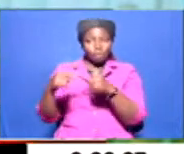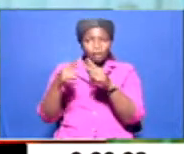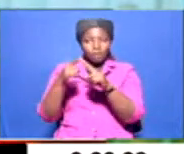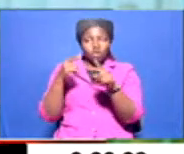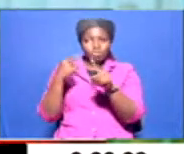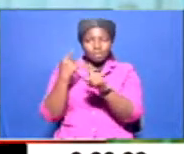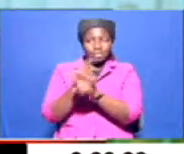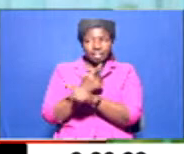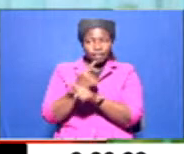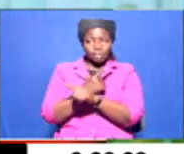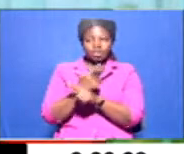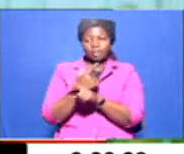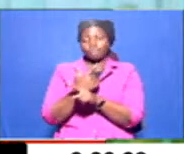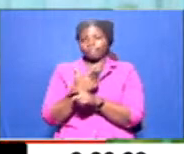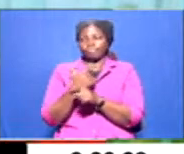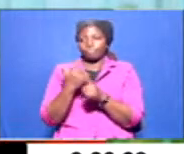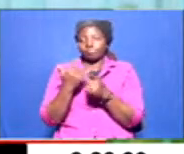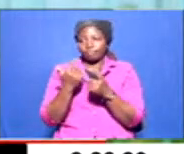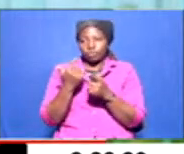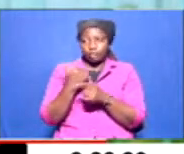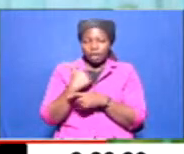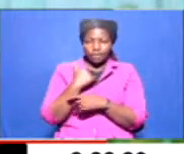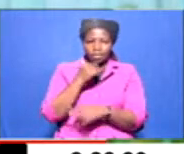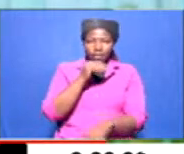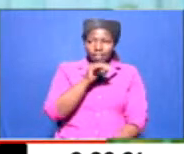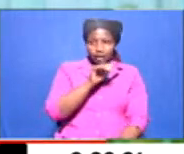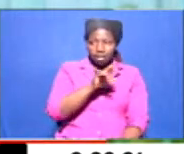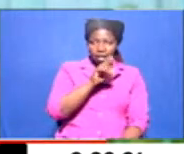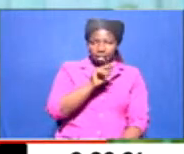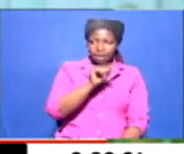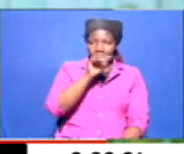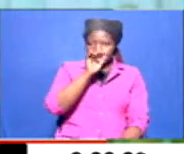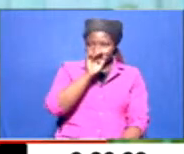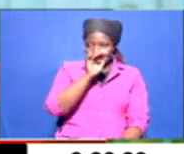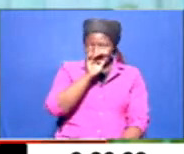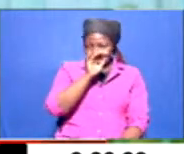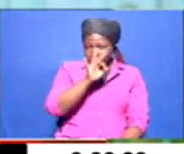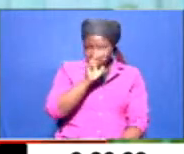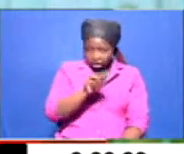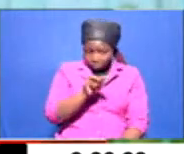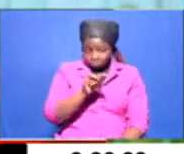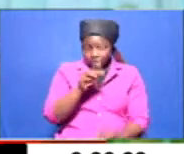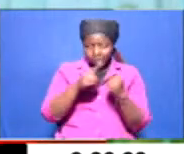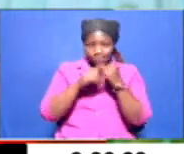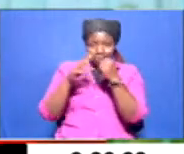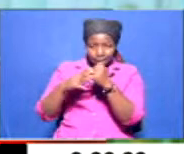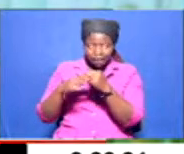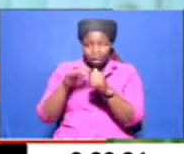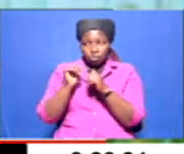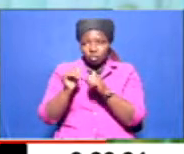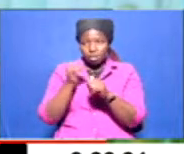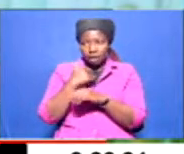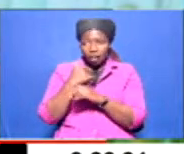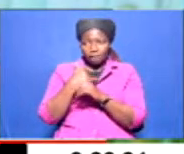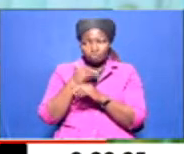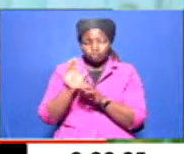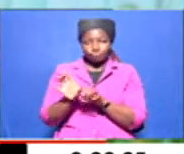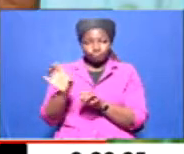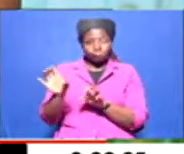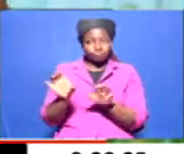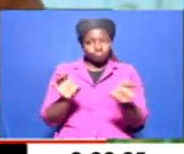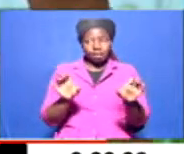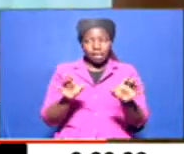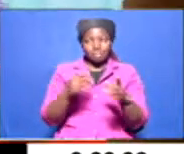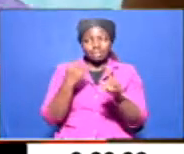radio. We have an RFM 69 module, which we have designated different sphere